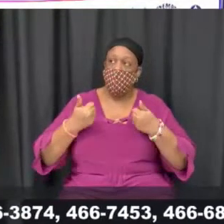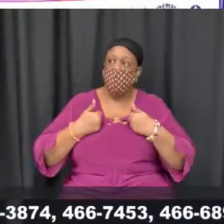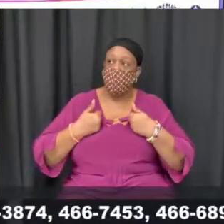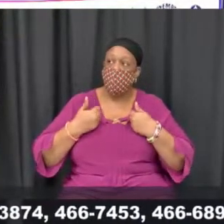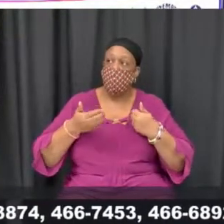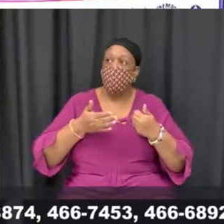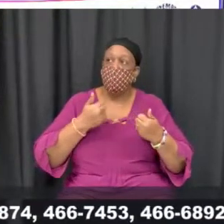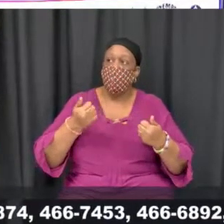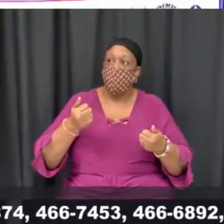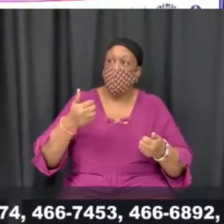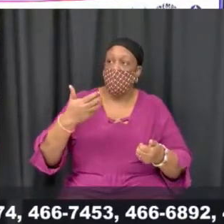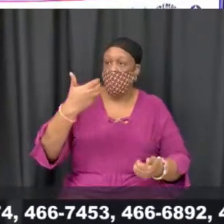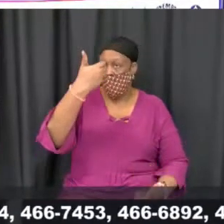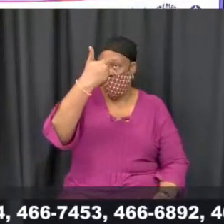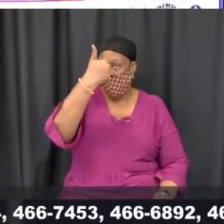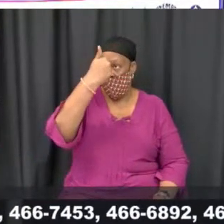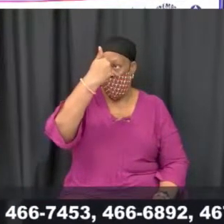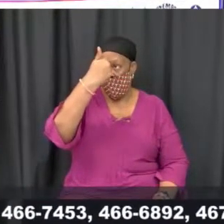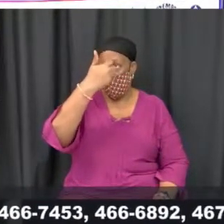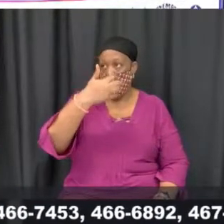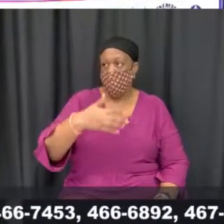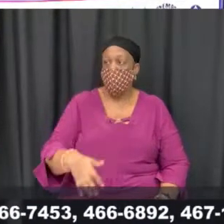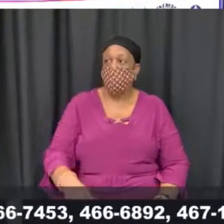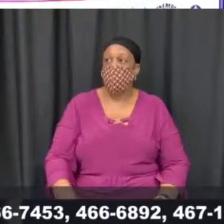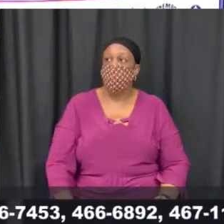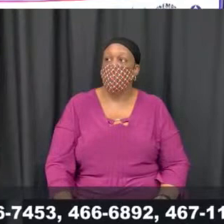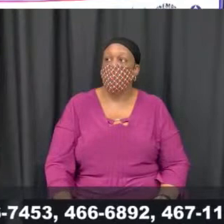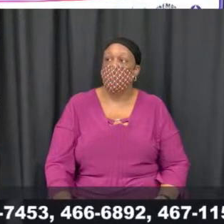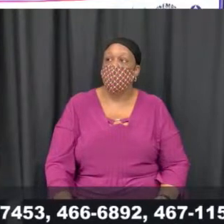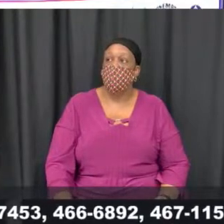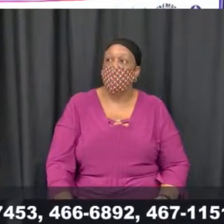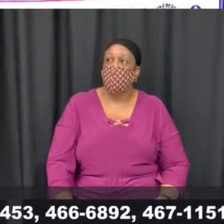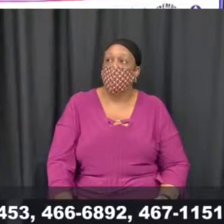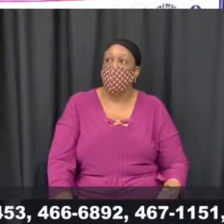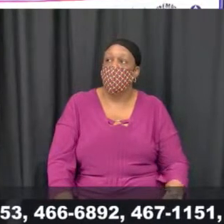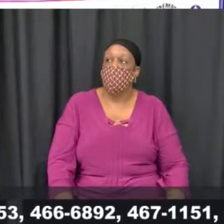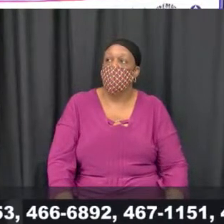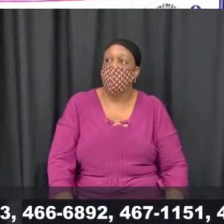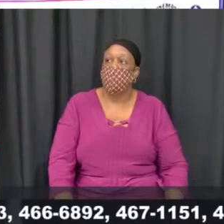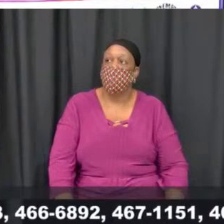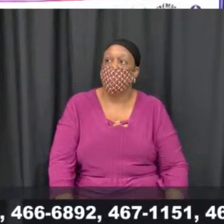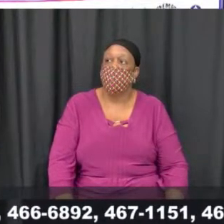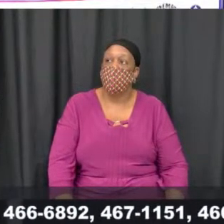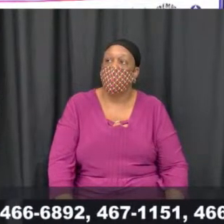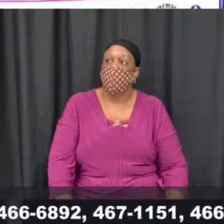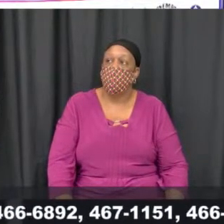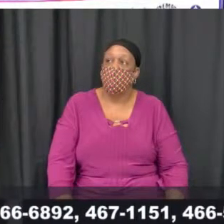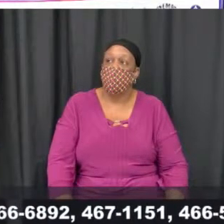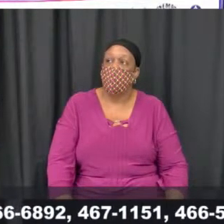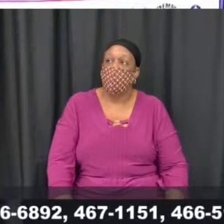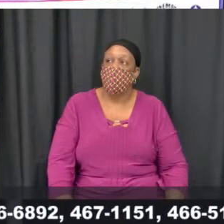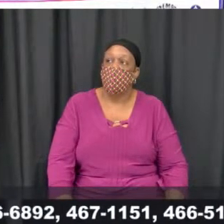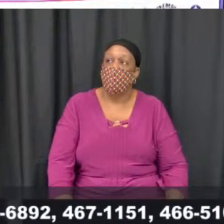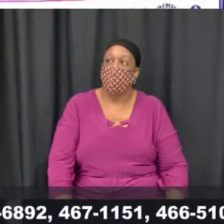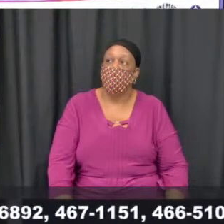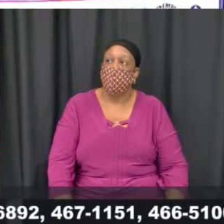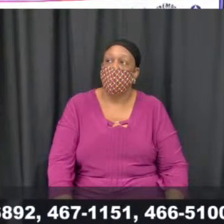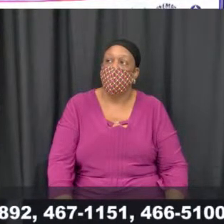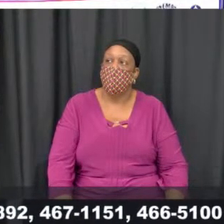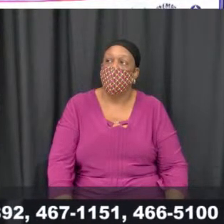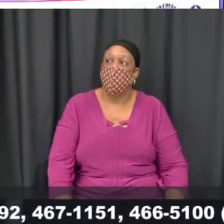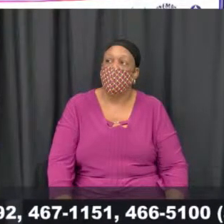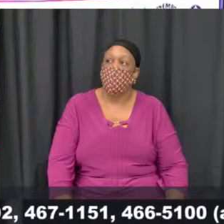logbook. What is the purpose of this procedure? Is this one of the regulations? And if so,